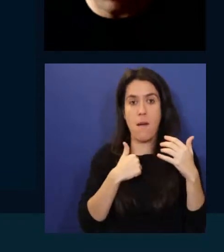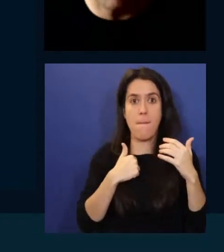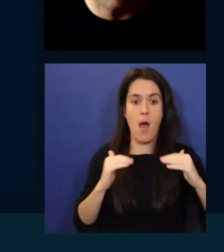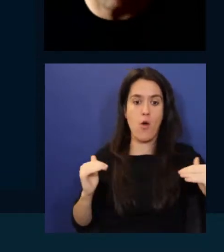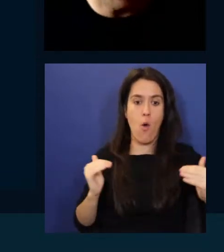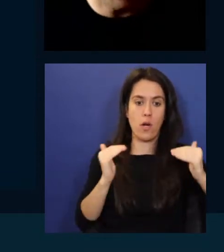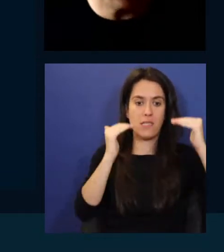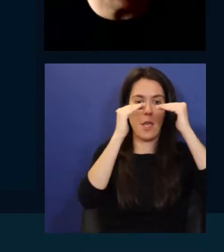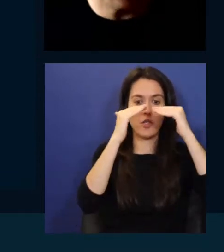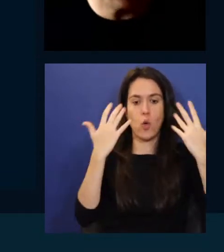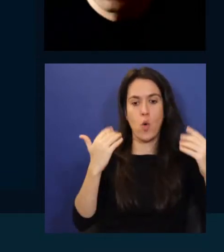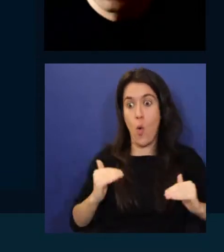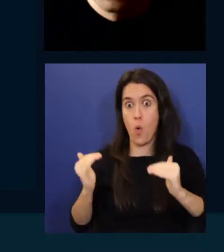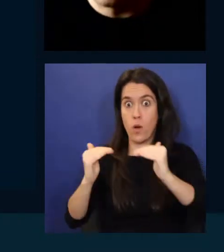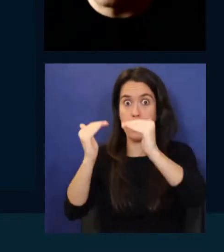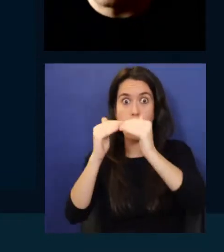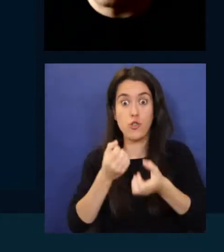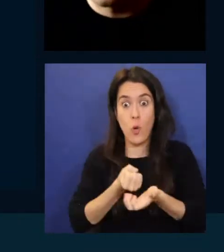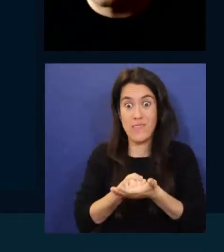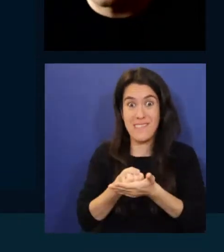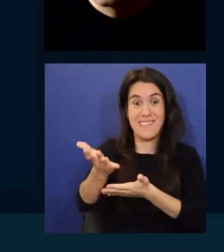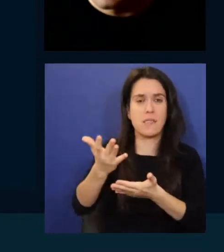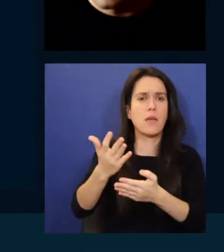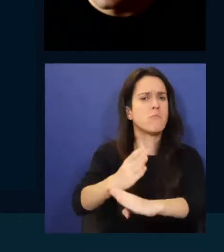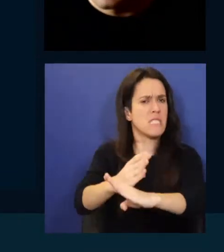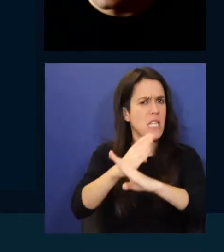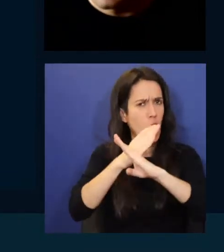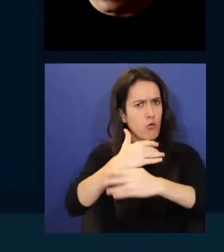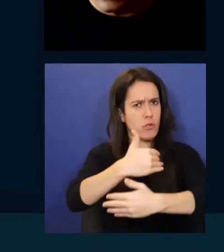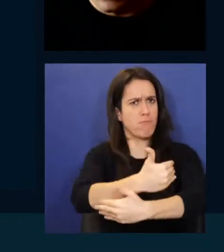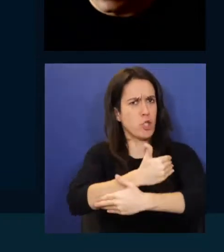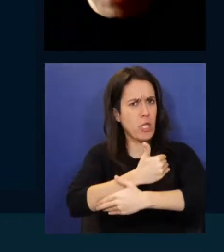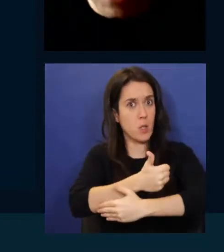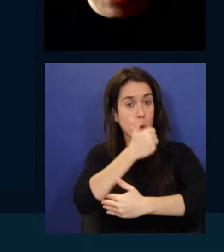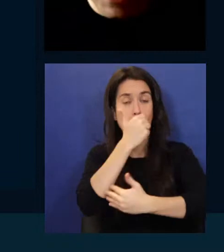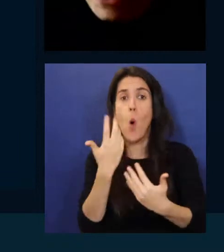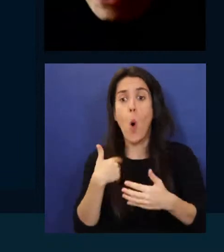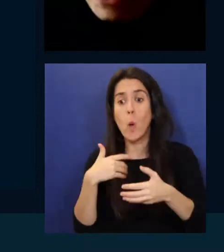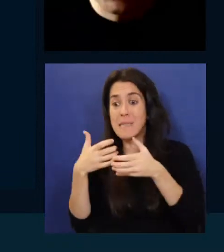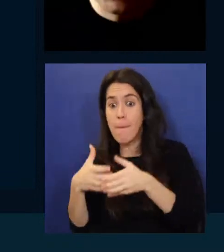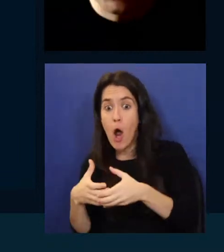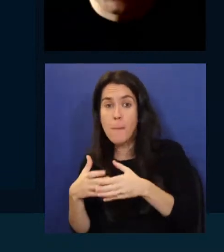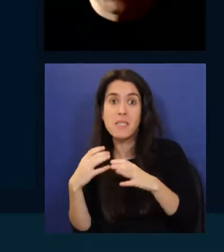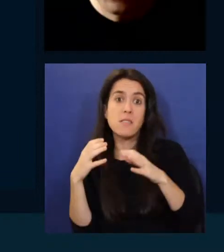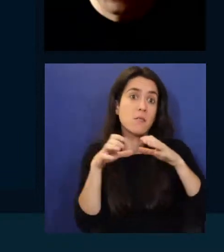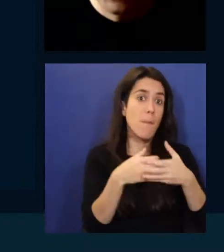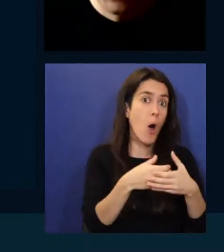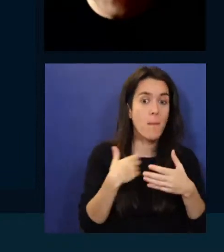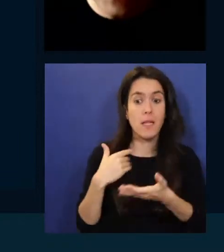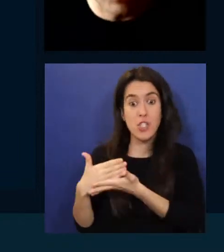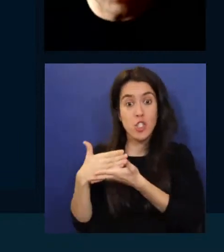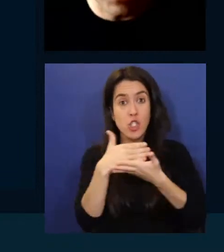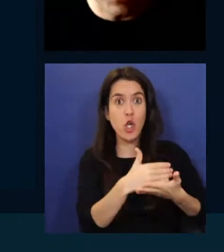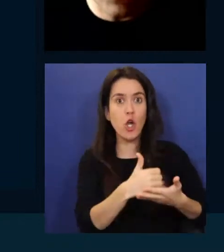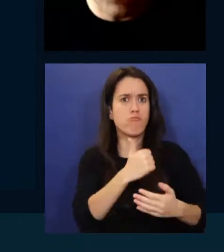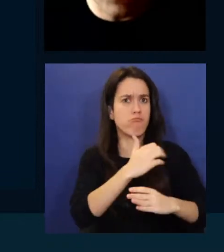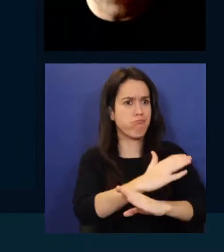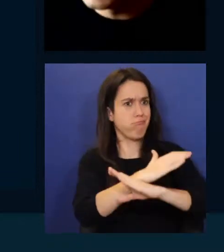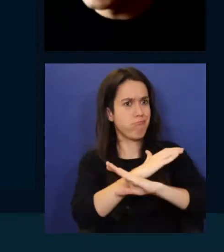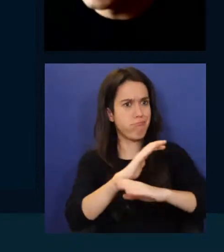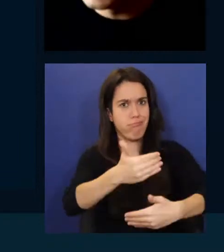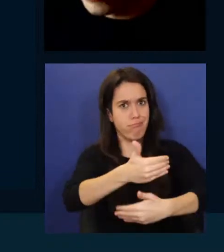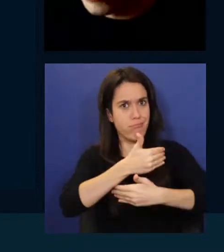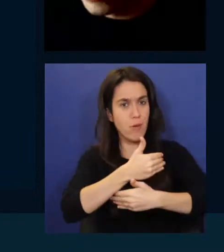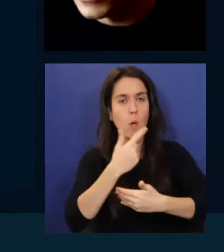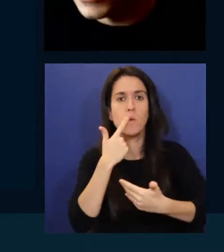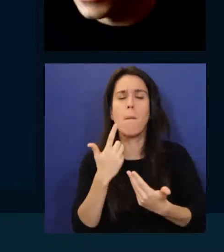organizations with a lot of security. It essentially, there's the ease of use. There's flexibility where you can sort of say things like don't copy the